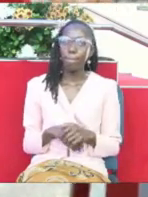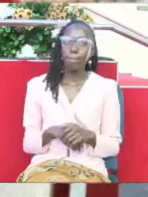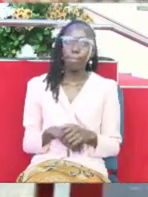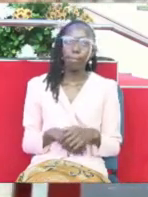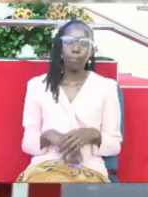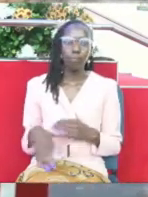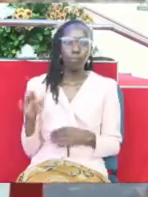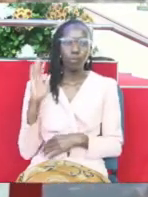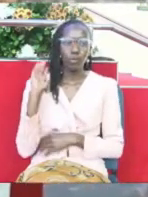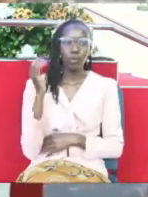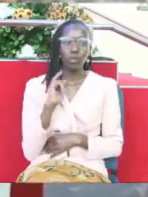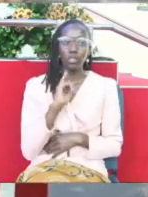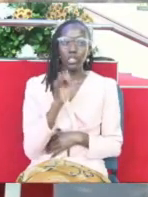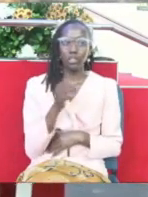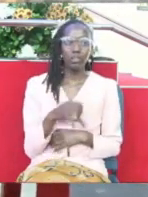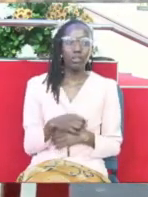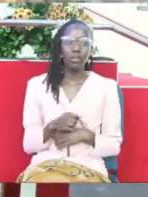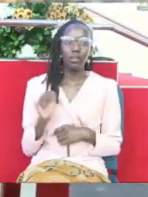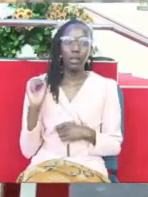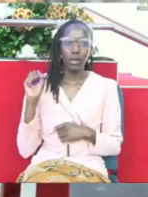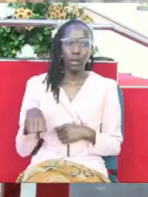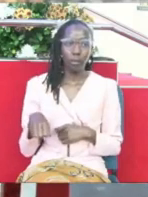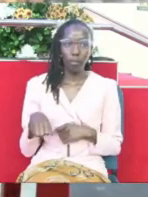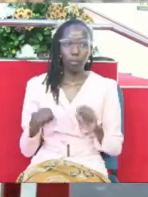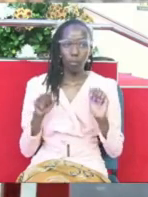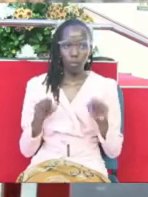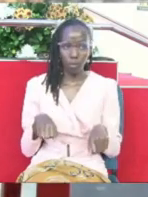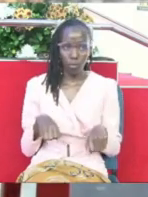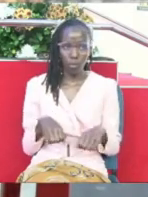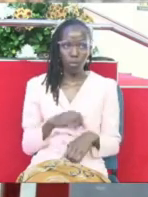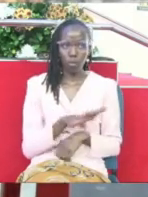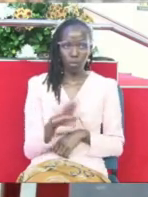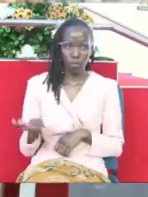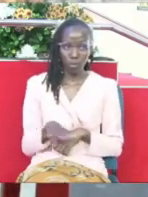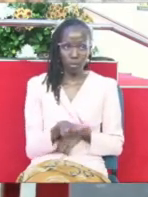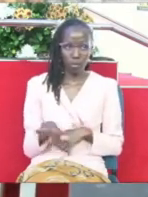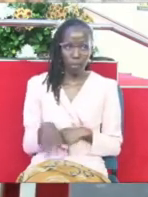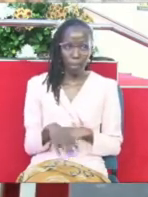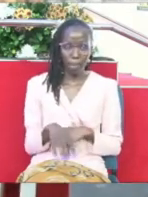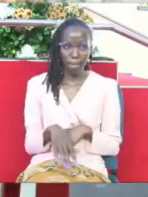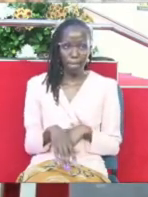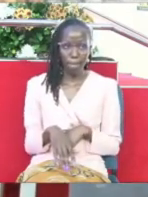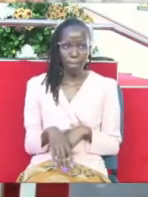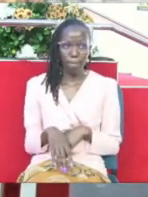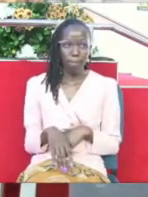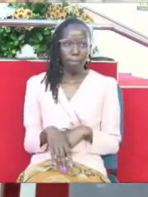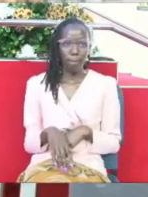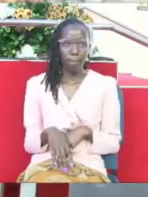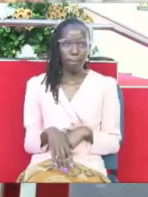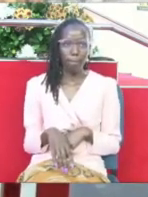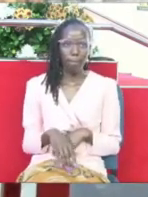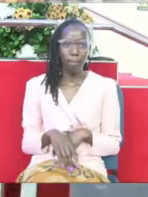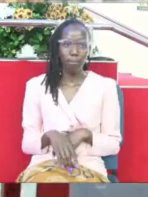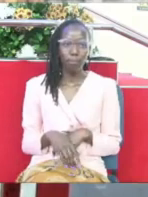pour himself to you. Ni katika hali ile ambapo Mungu anaweza kujimwaga ndani yako. And you begin bearing the DNA